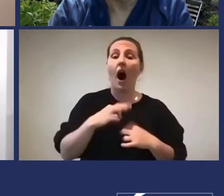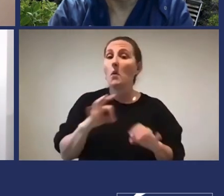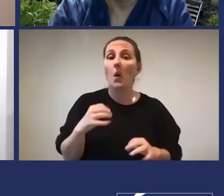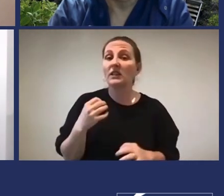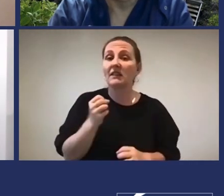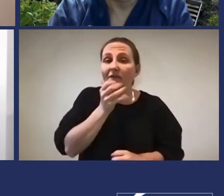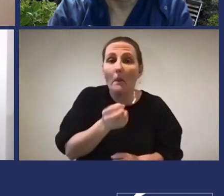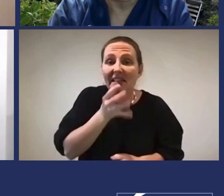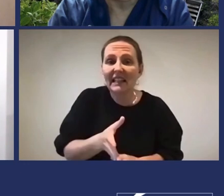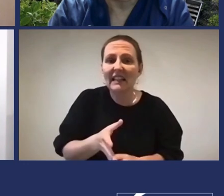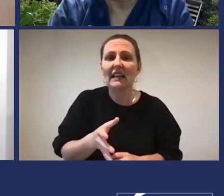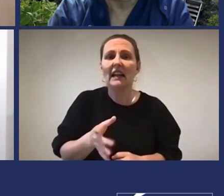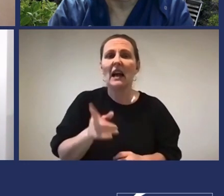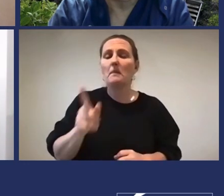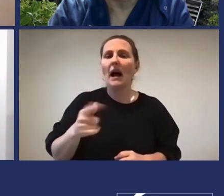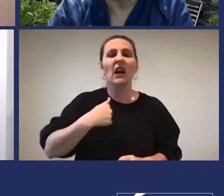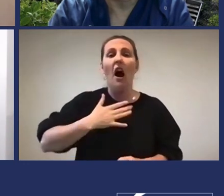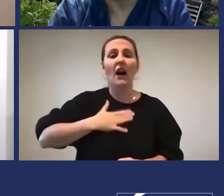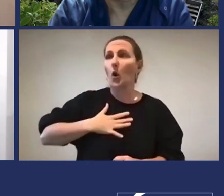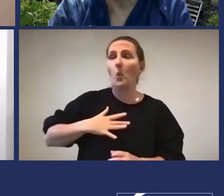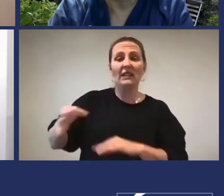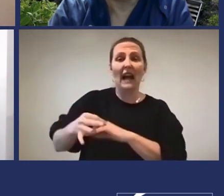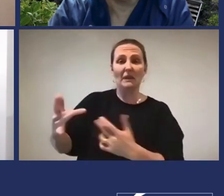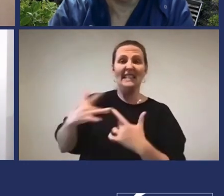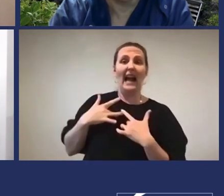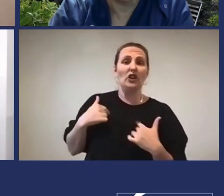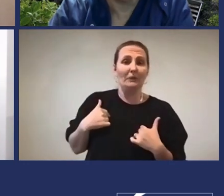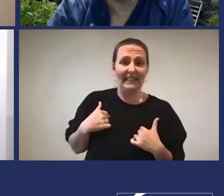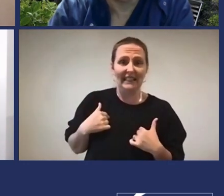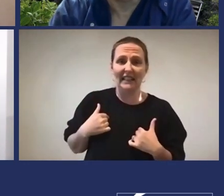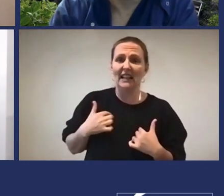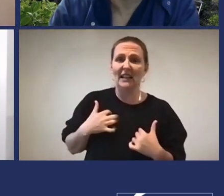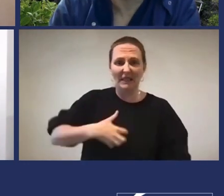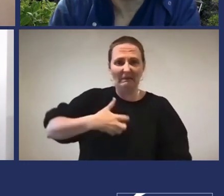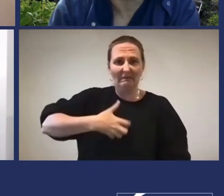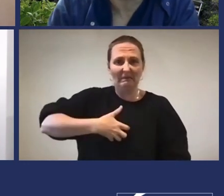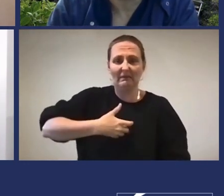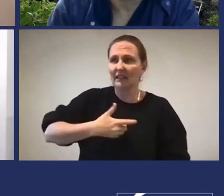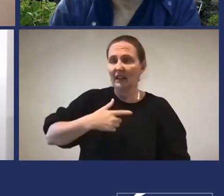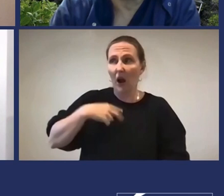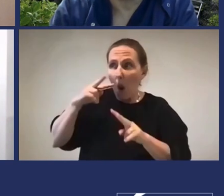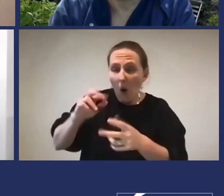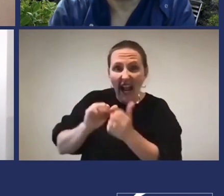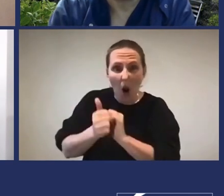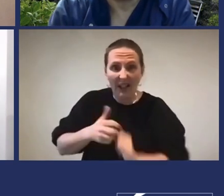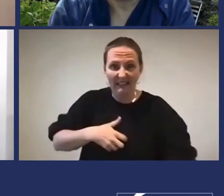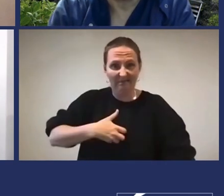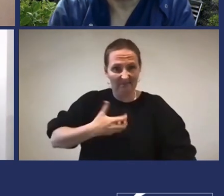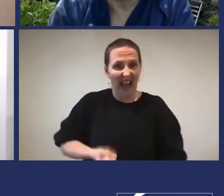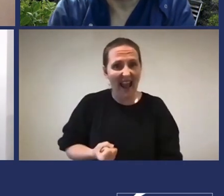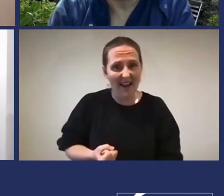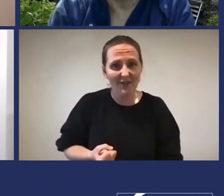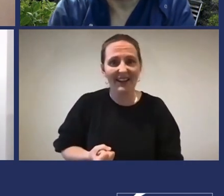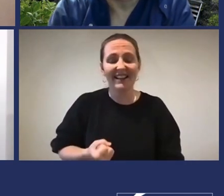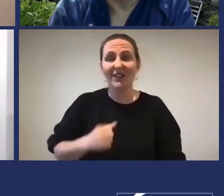like, I didn't want my husband to touch me. I just got annoyed looking at my colleagues. And so the idea of like going